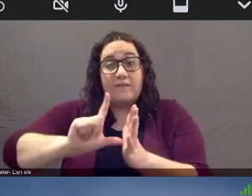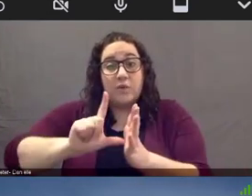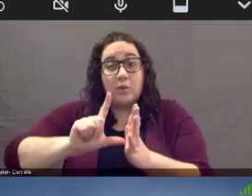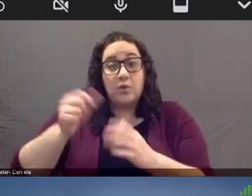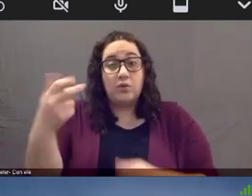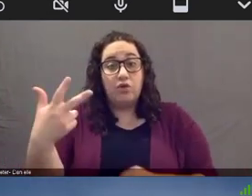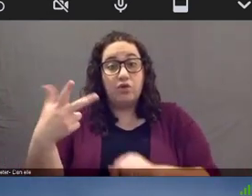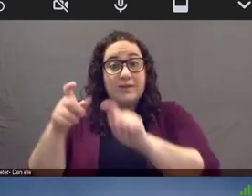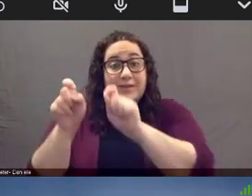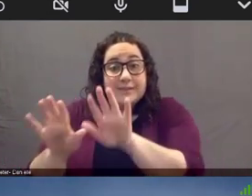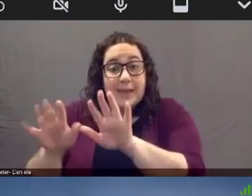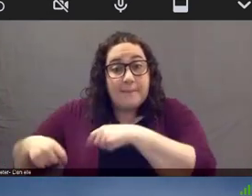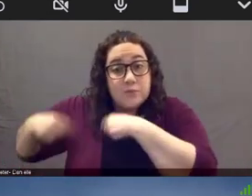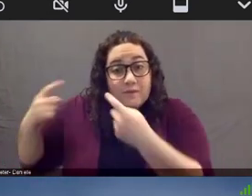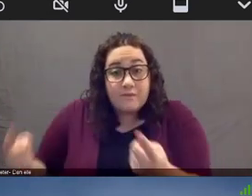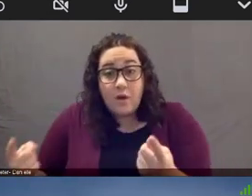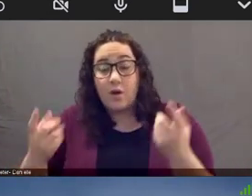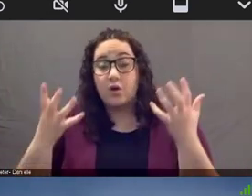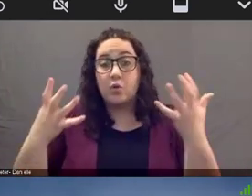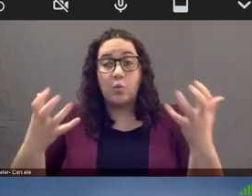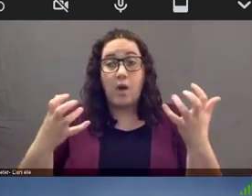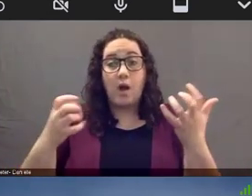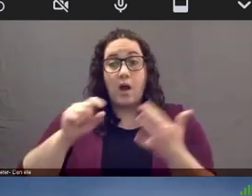of things that might be beneficial?